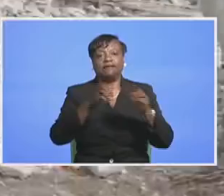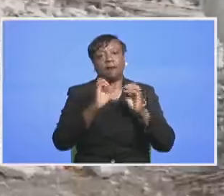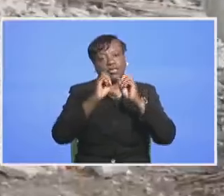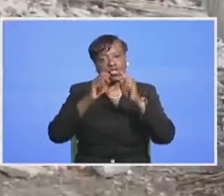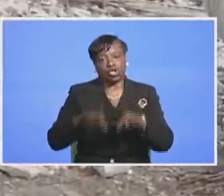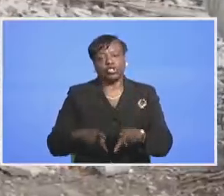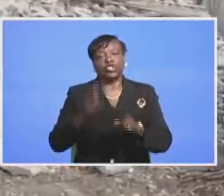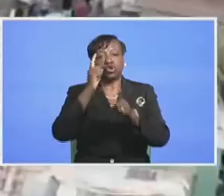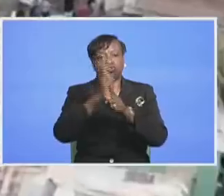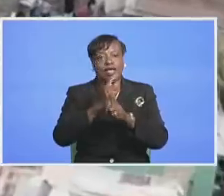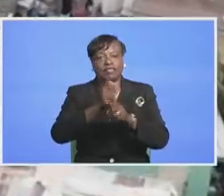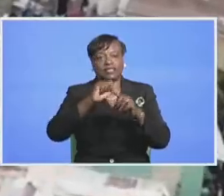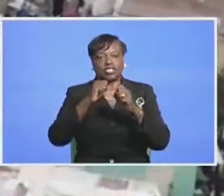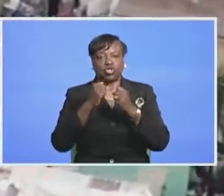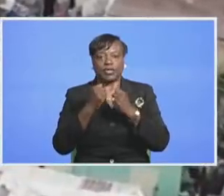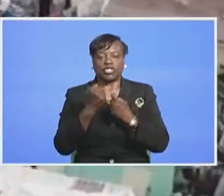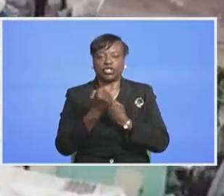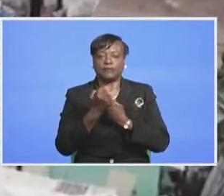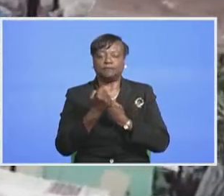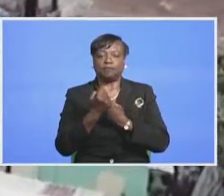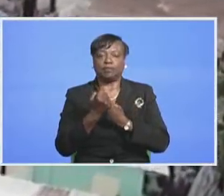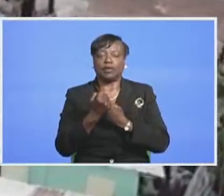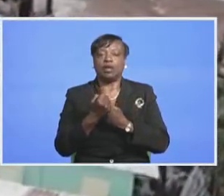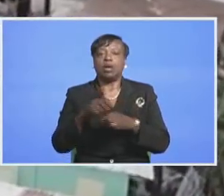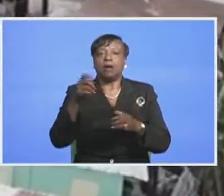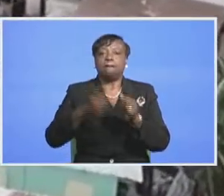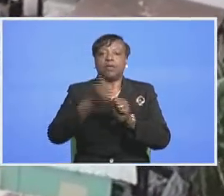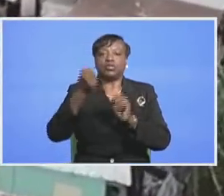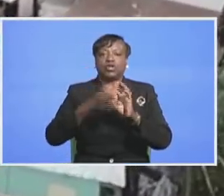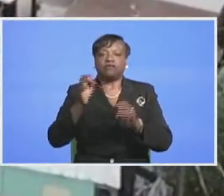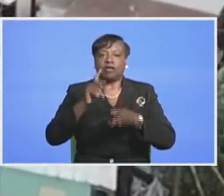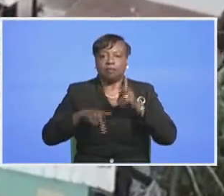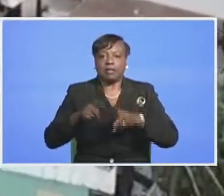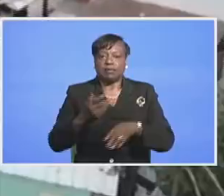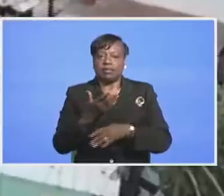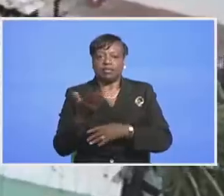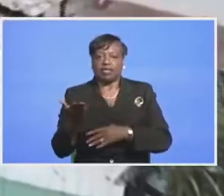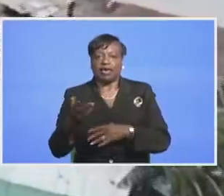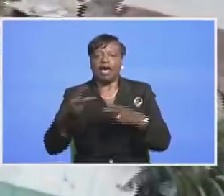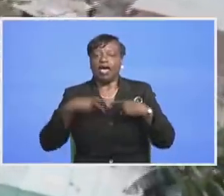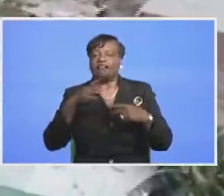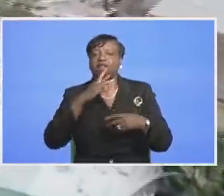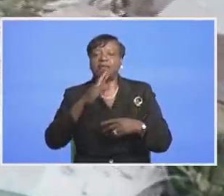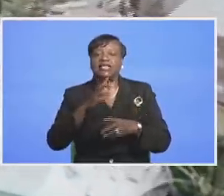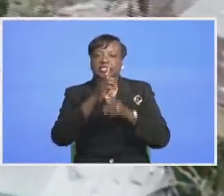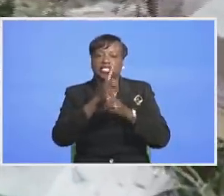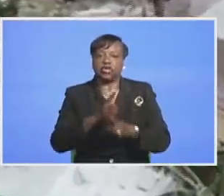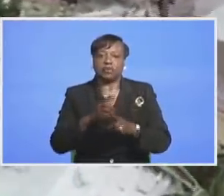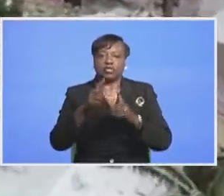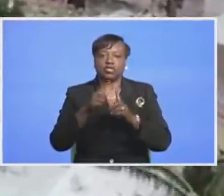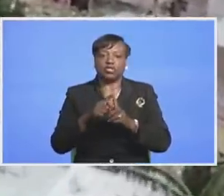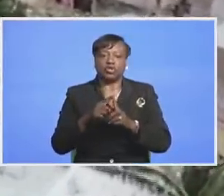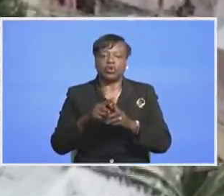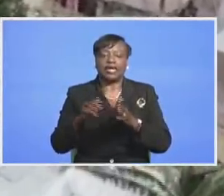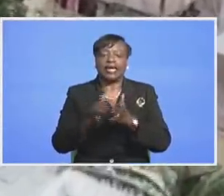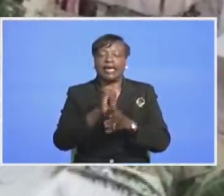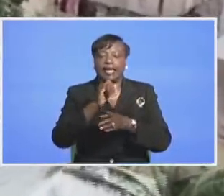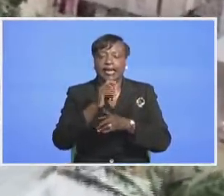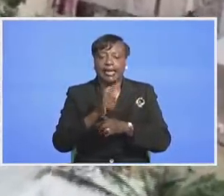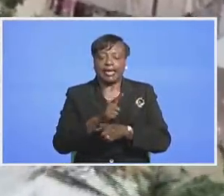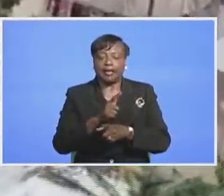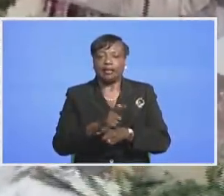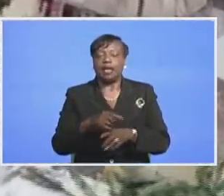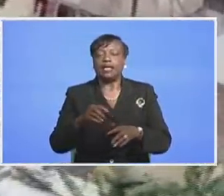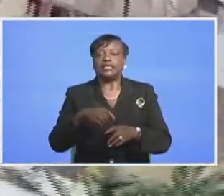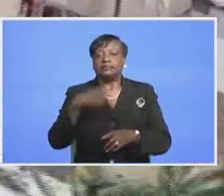situation. Now, while most of the residents in the shantytown communities have been determined to be legal, Mr. Foulkes says government